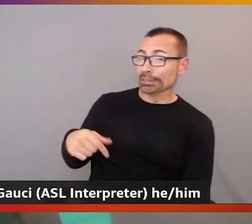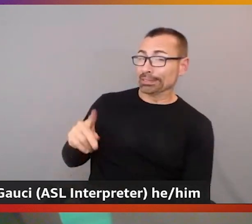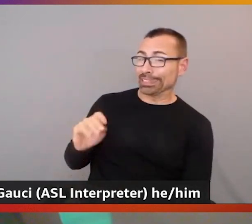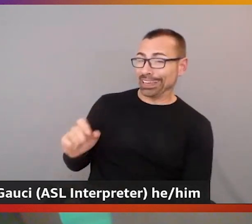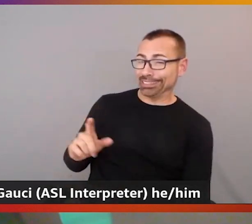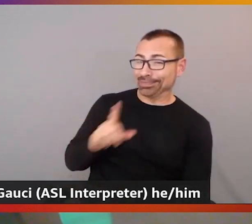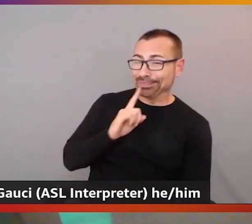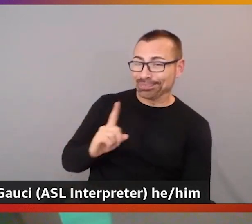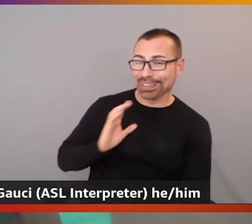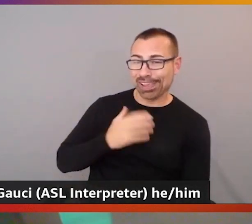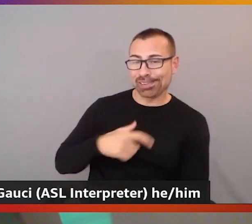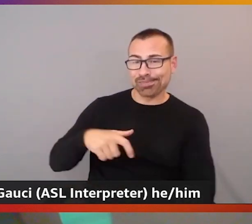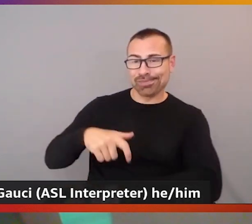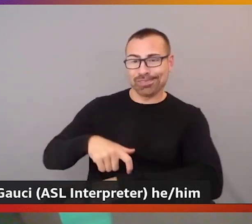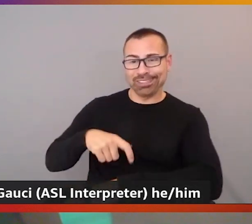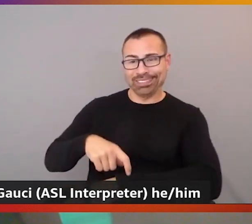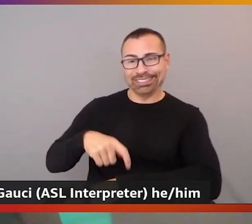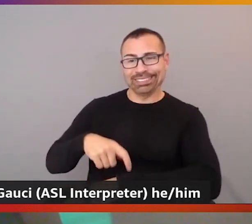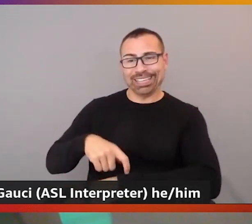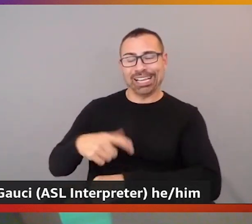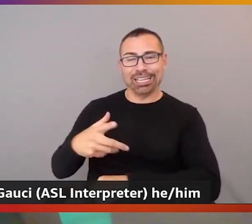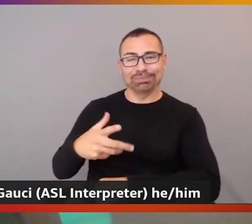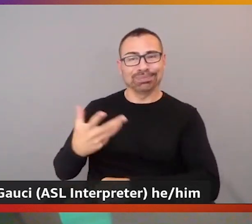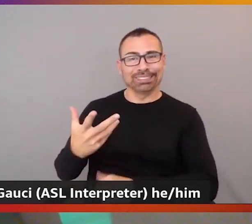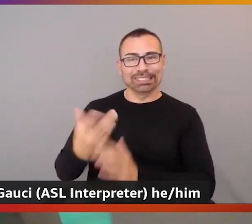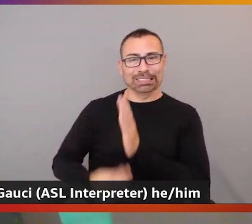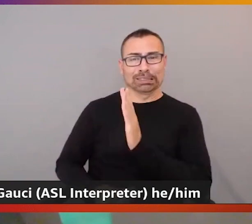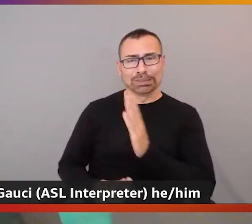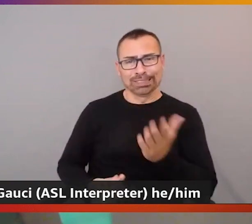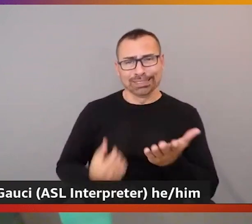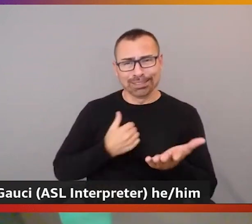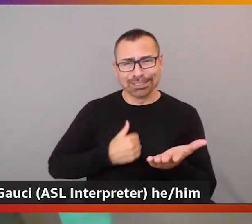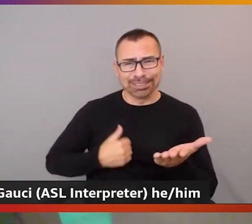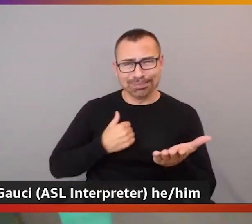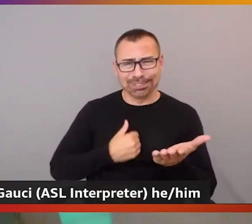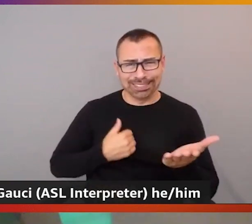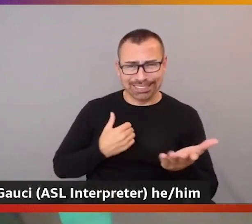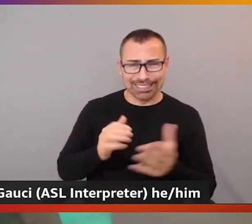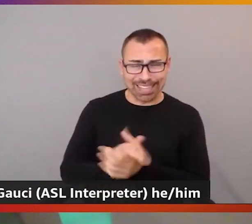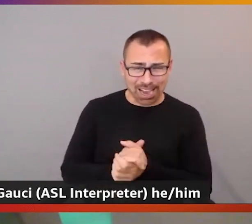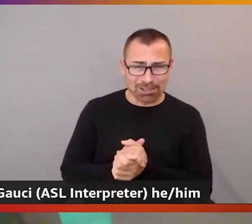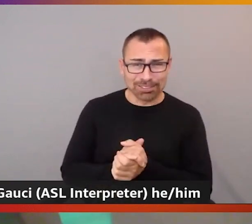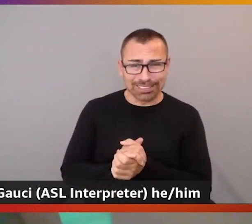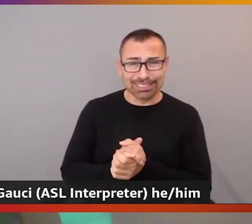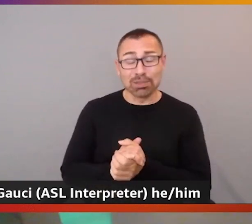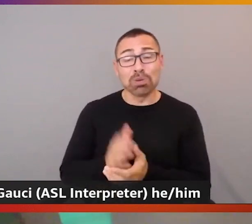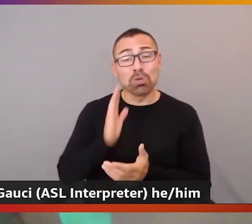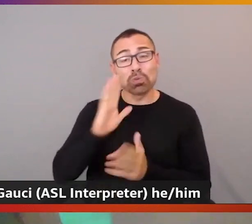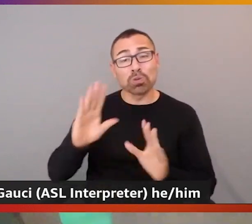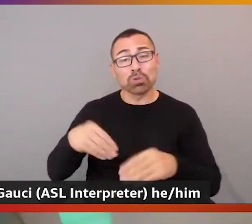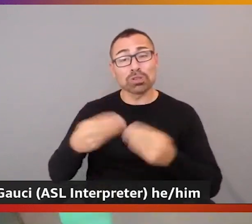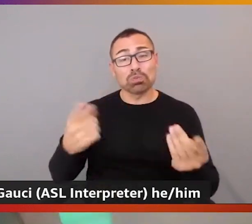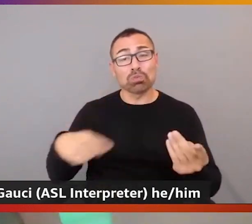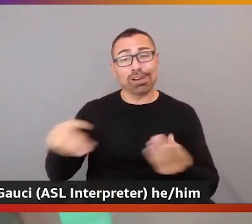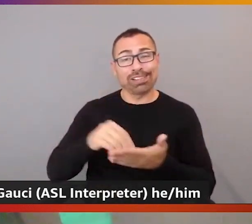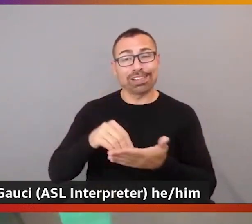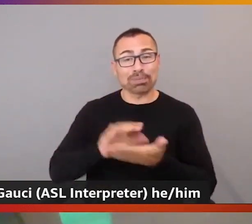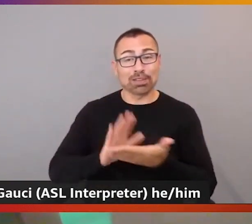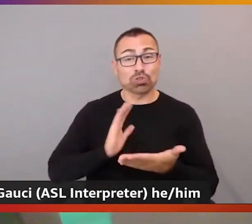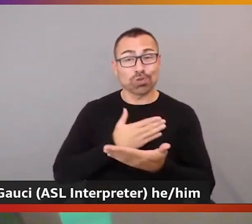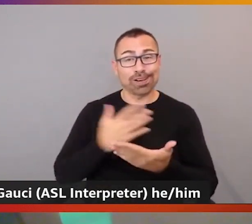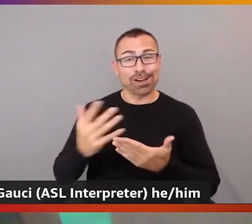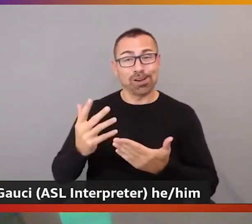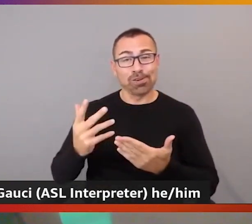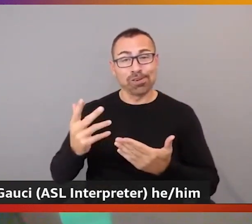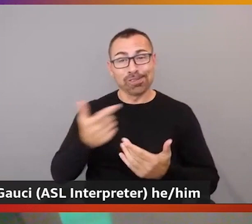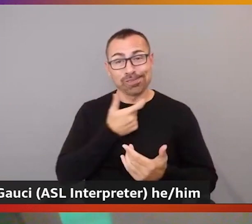a party and we can't contain it. However, we will supply the documentation to our viewers so they can understand how to get started, because